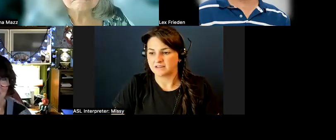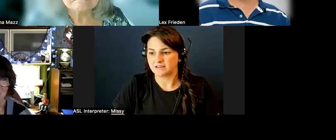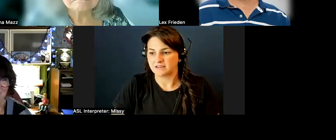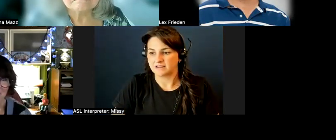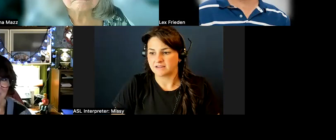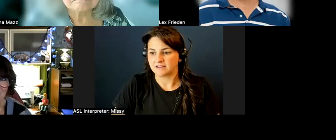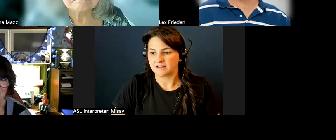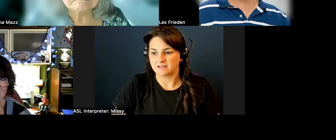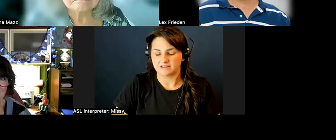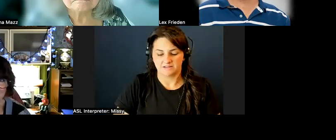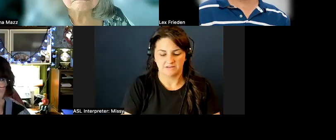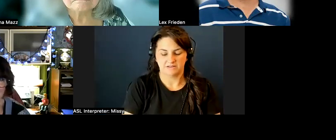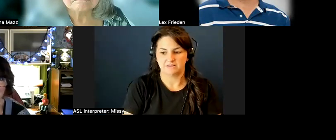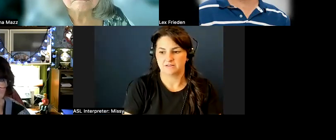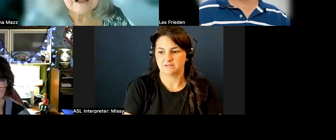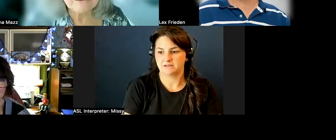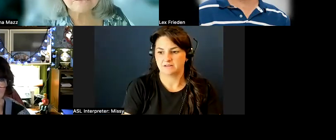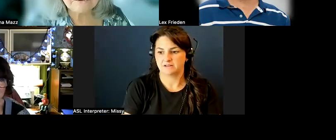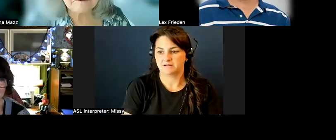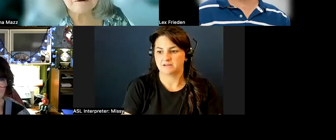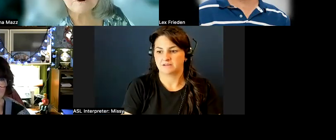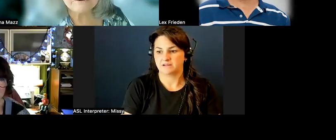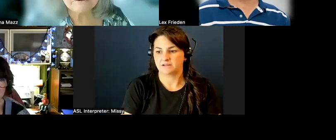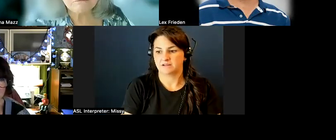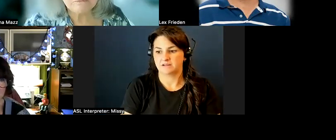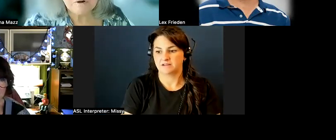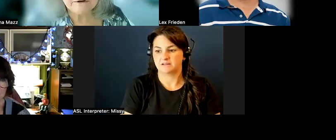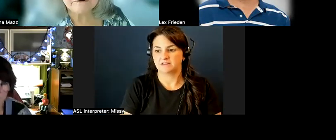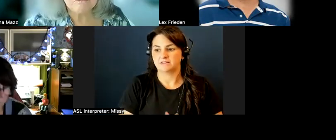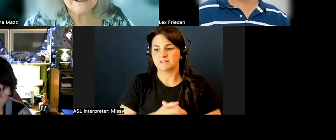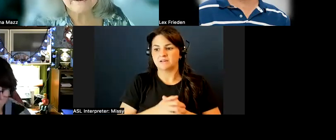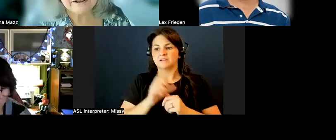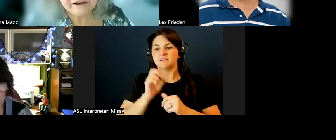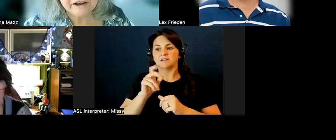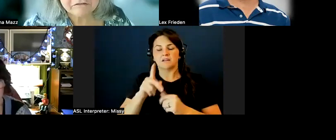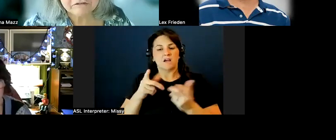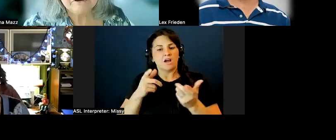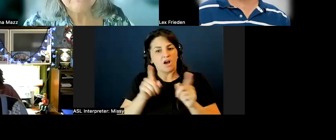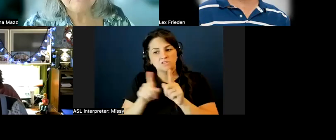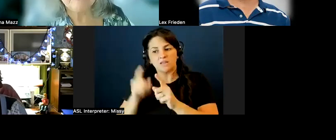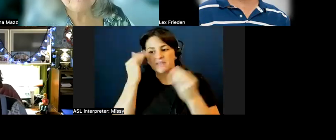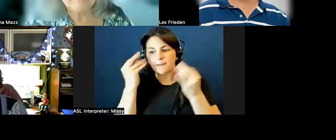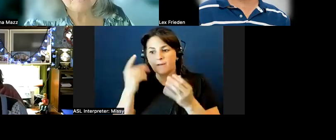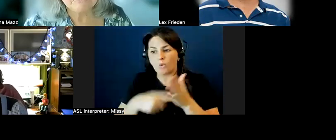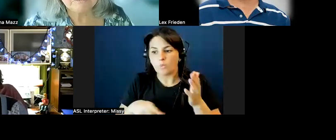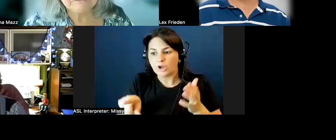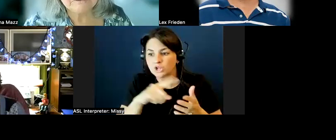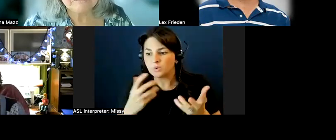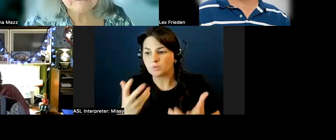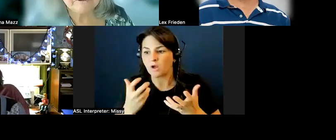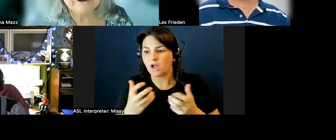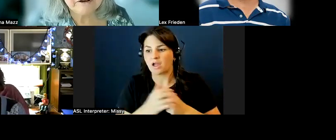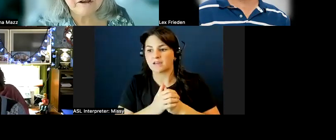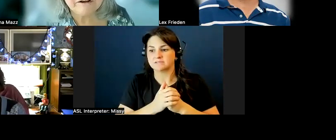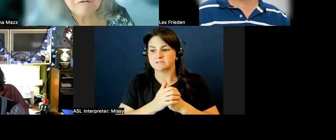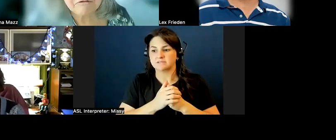and their needs, and give you feedback on that. also think about what you would want when and if you become a person